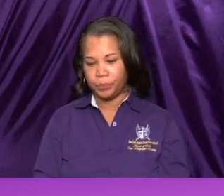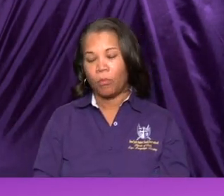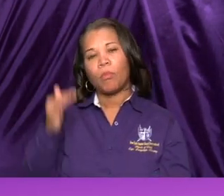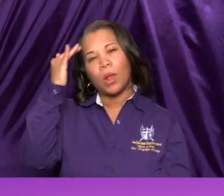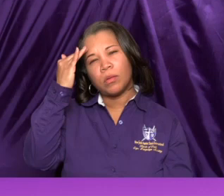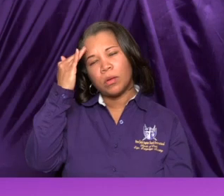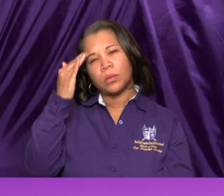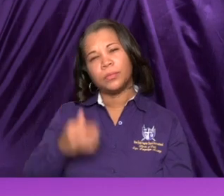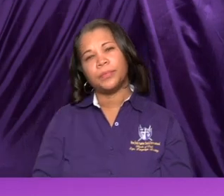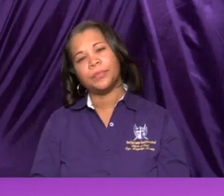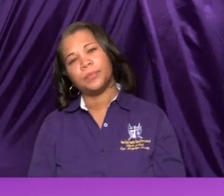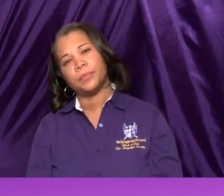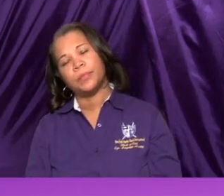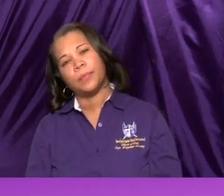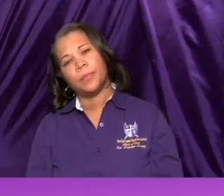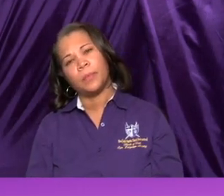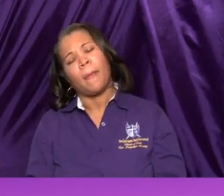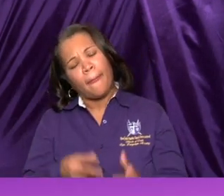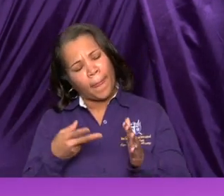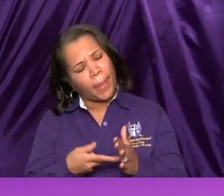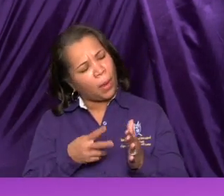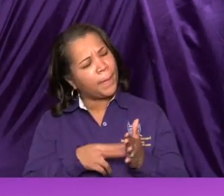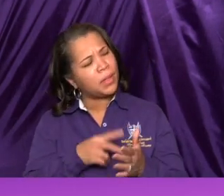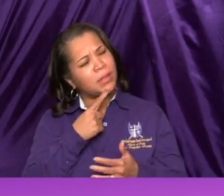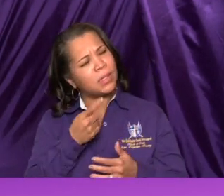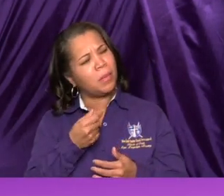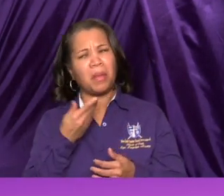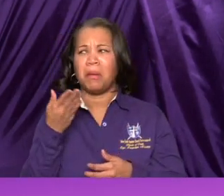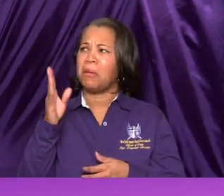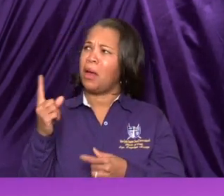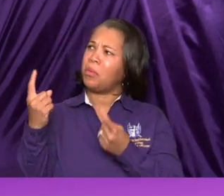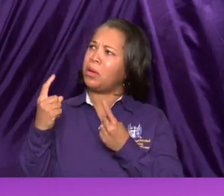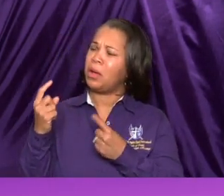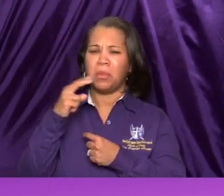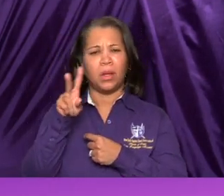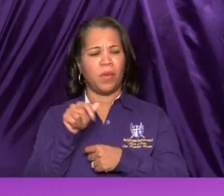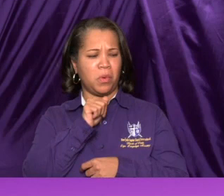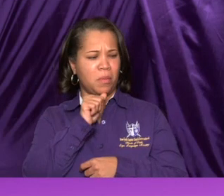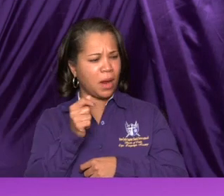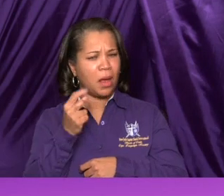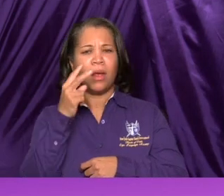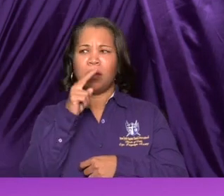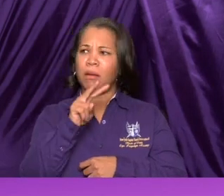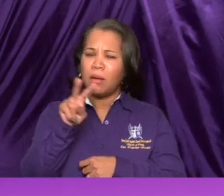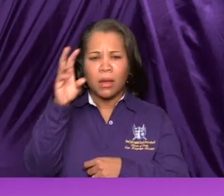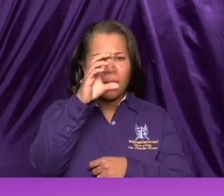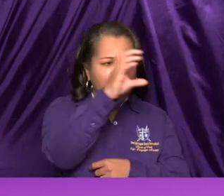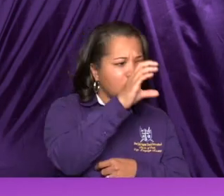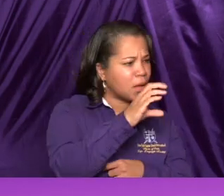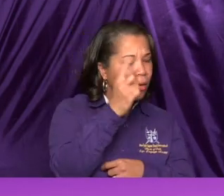myself, you mean to tell me that God will come looking for me when I'm not looking for him?